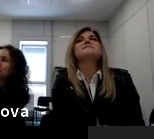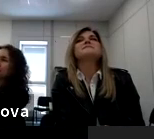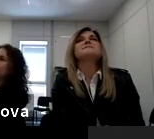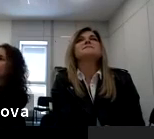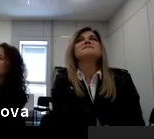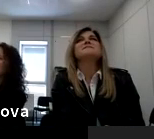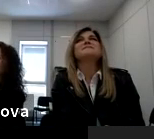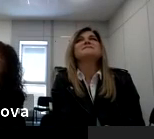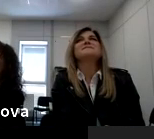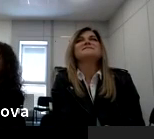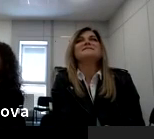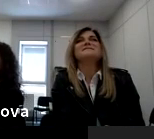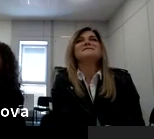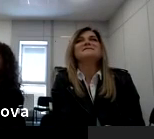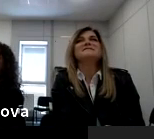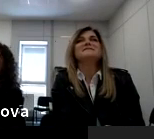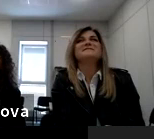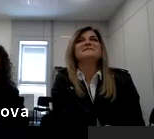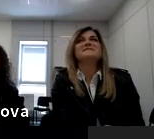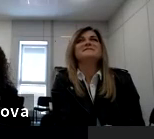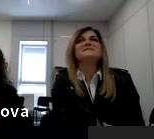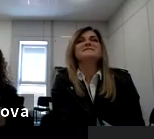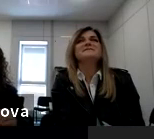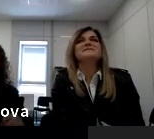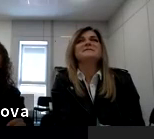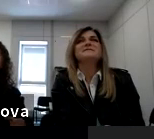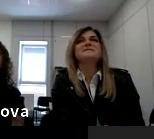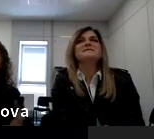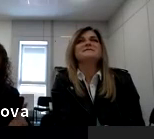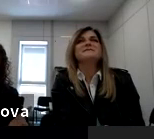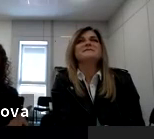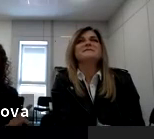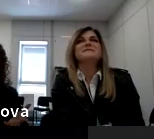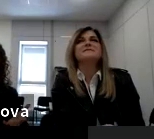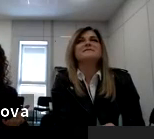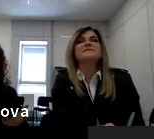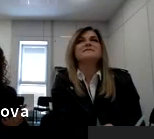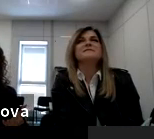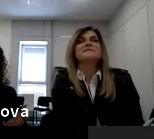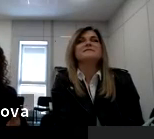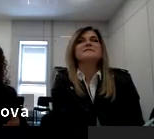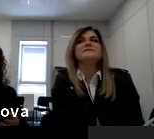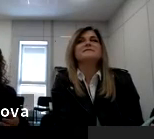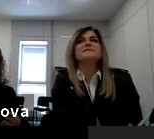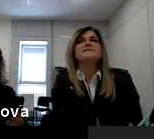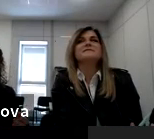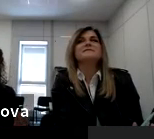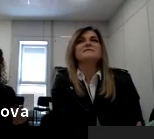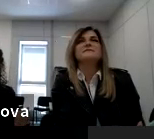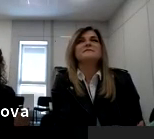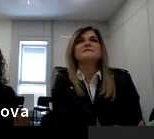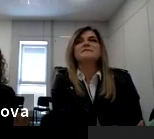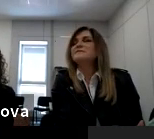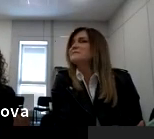the tree, and it is not like, you know,